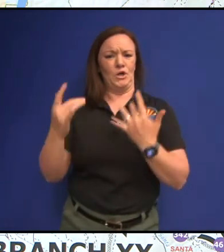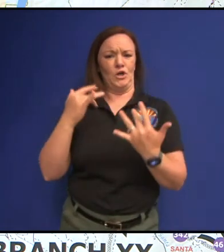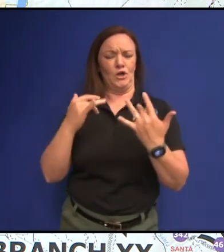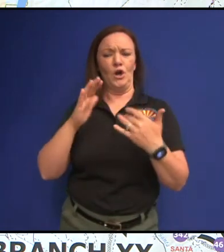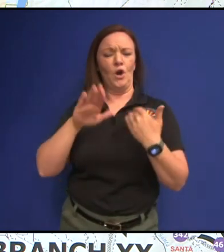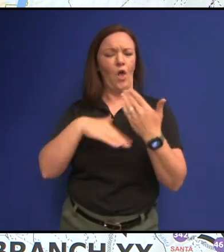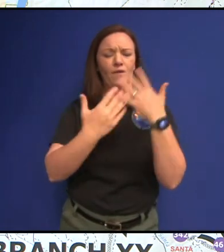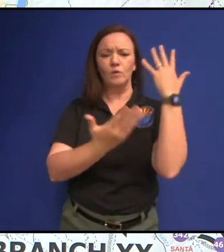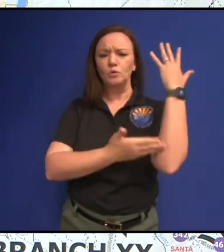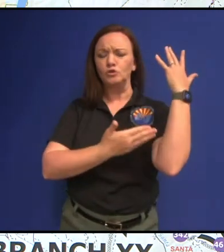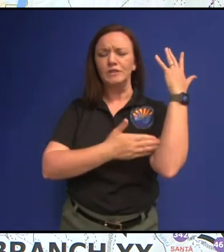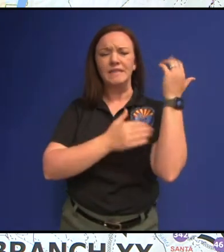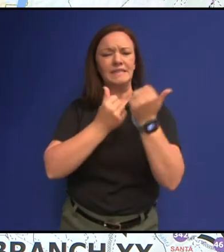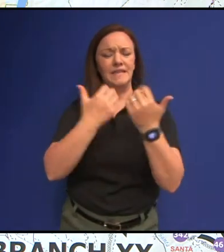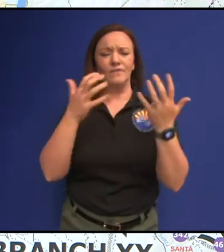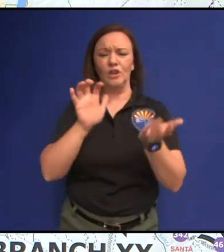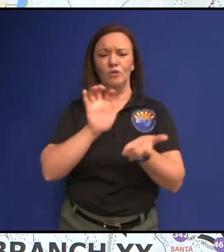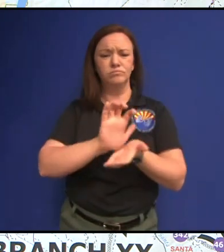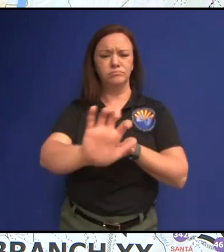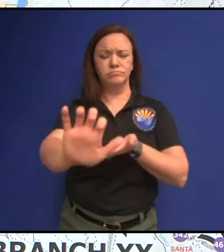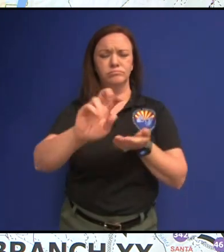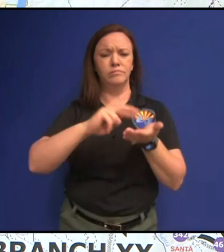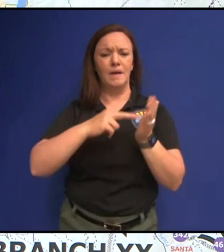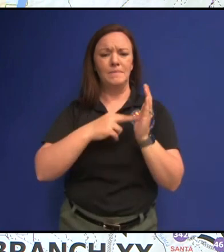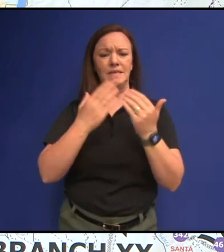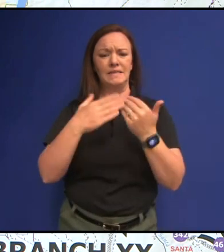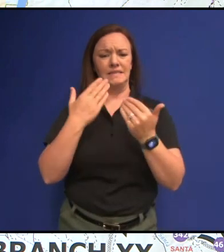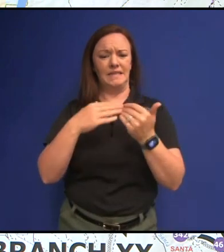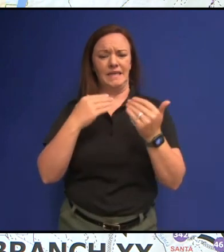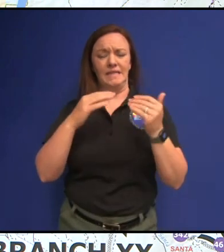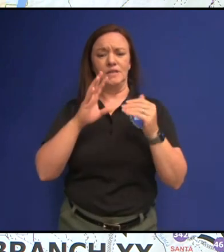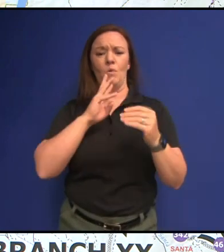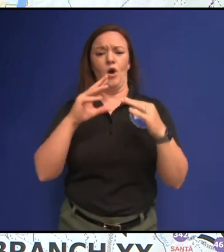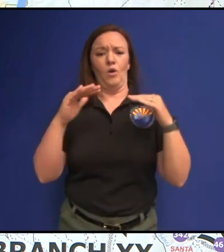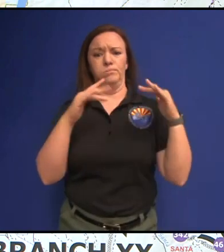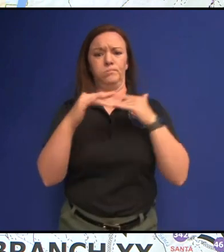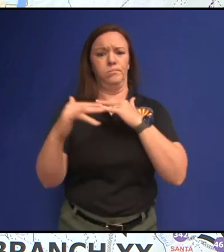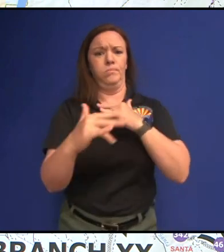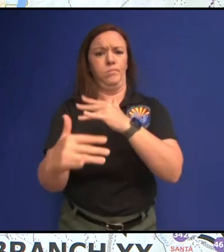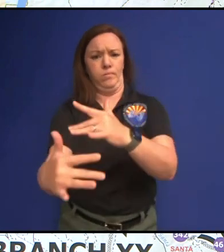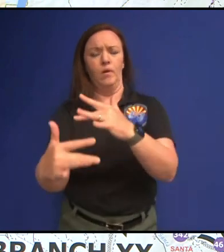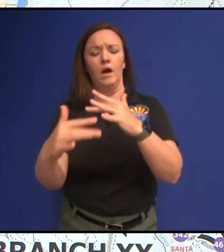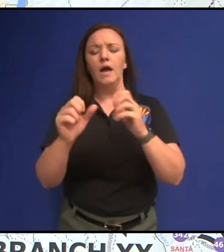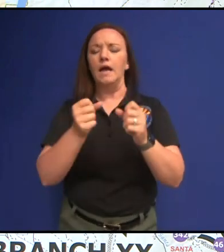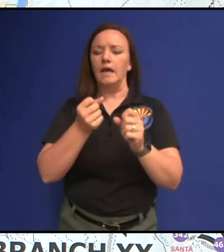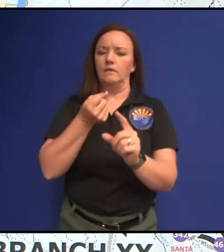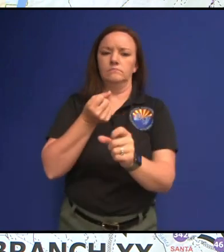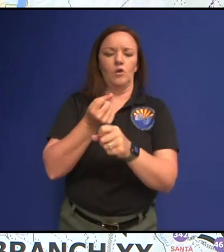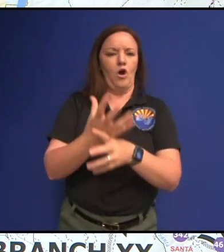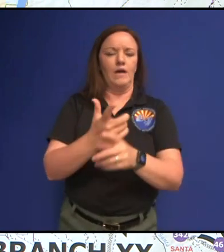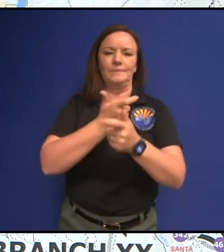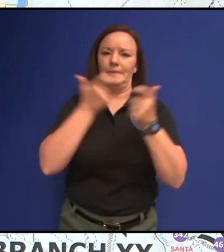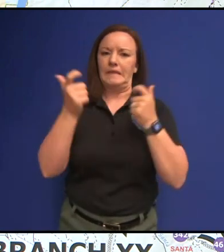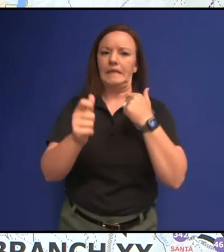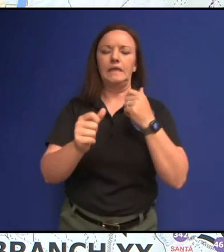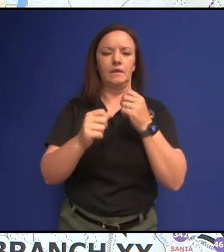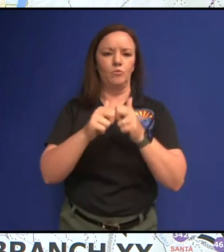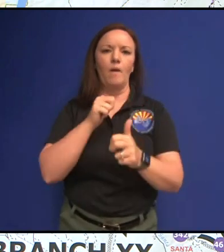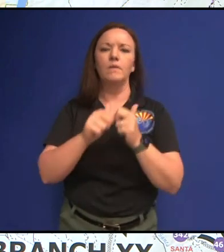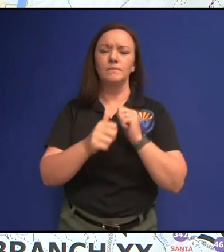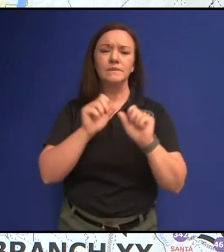channels for water to get tracked on, can create big problems. It can create life-threatening big